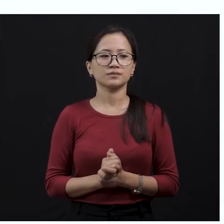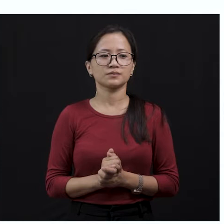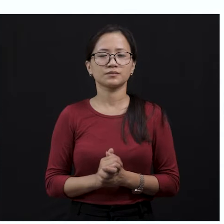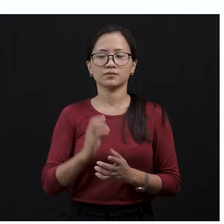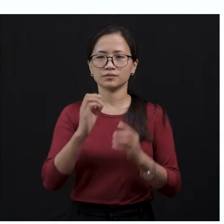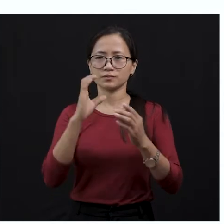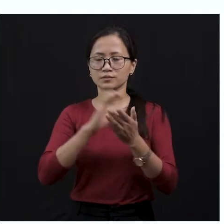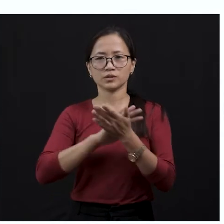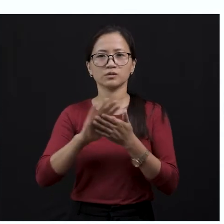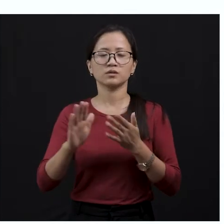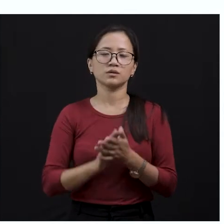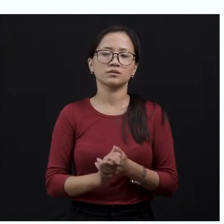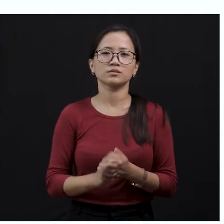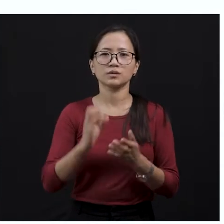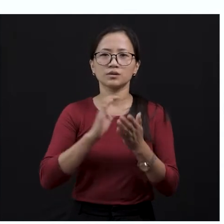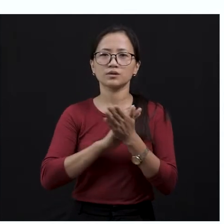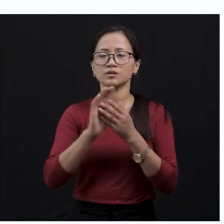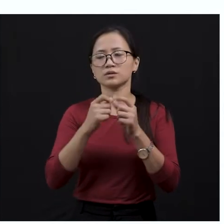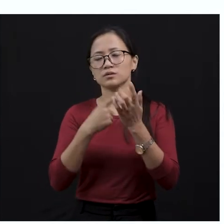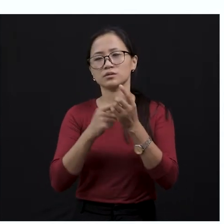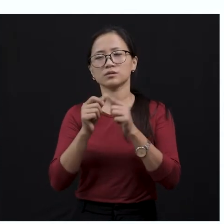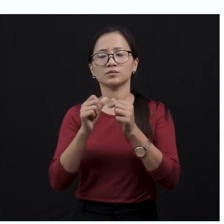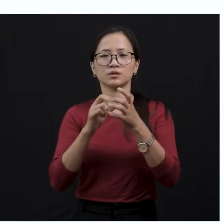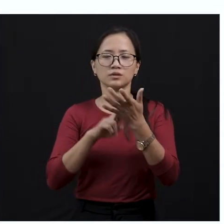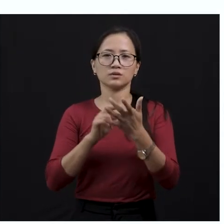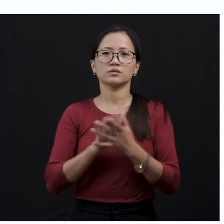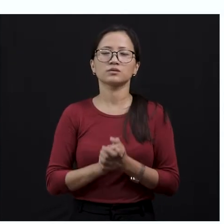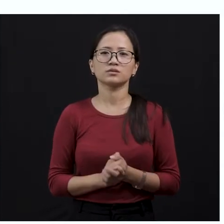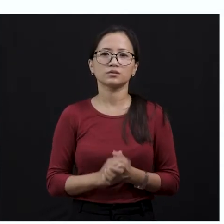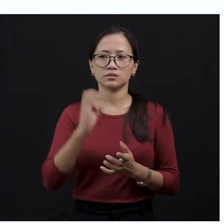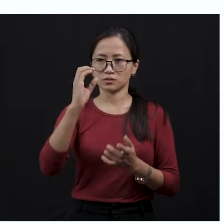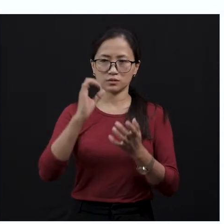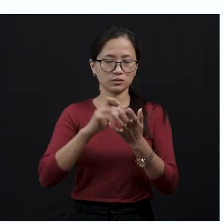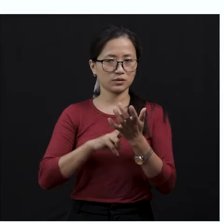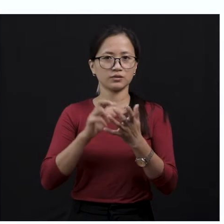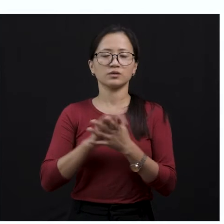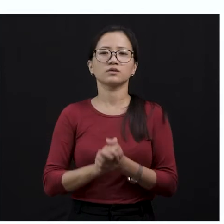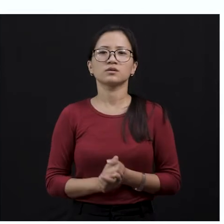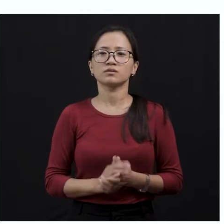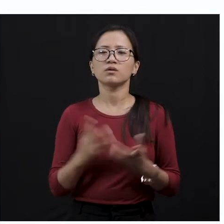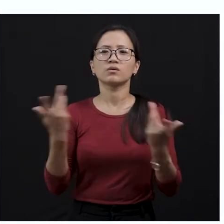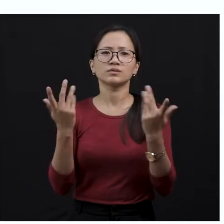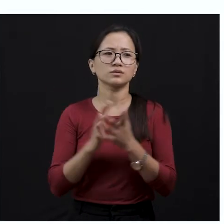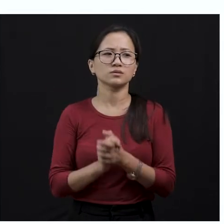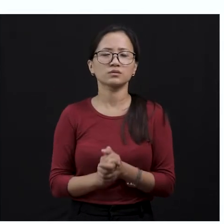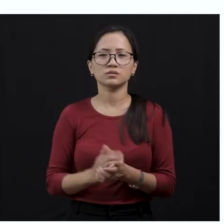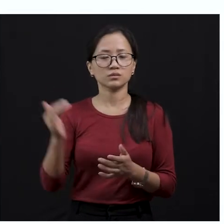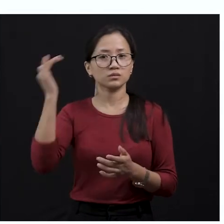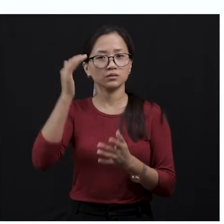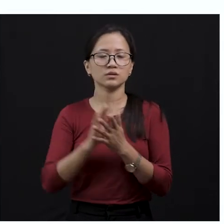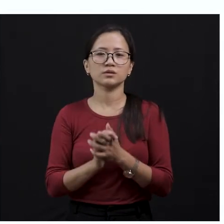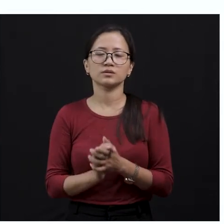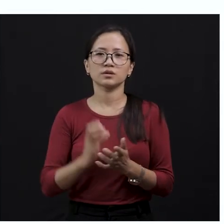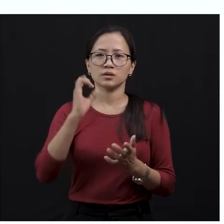this chapter is about the Harappan civilization, right? Now, why it is known as the Indus Valley civilization